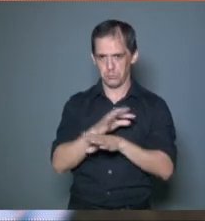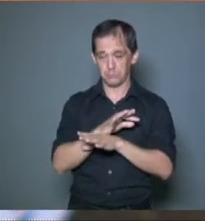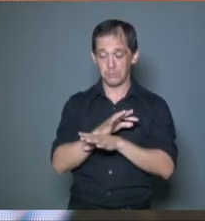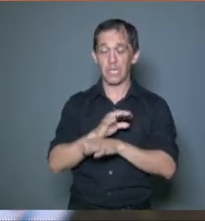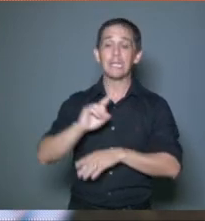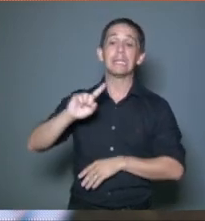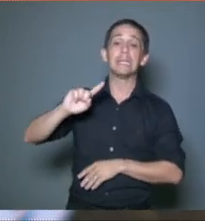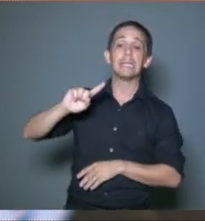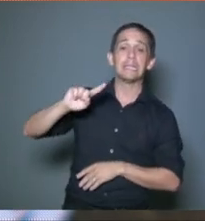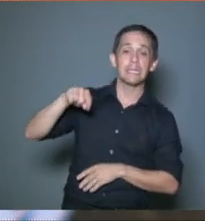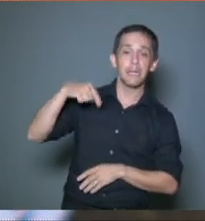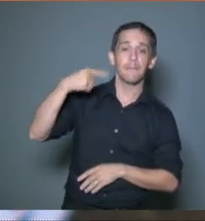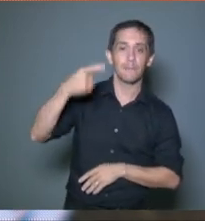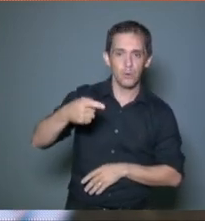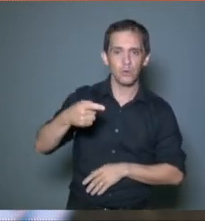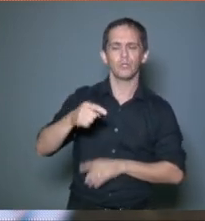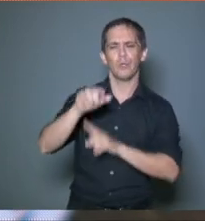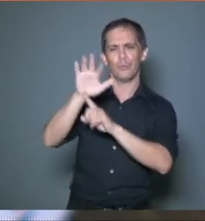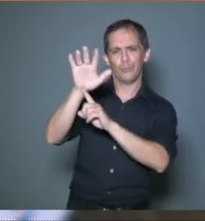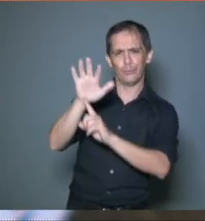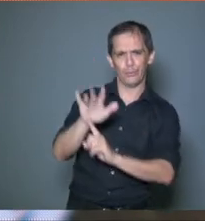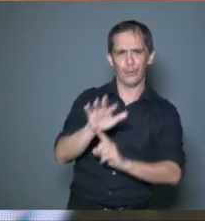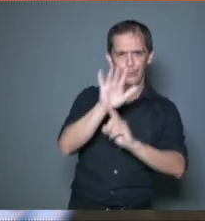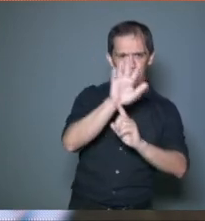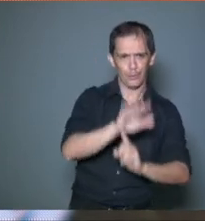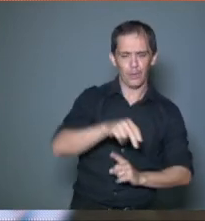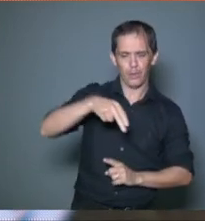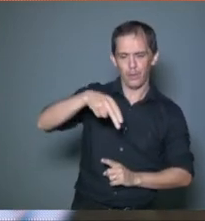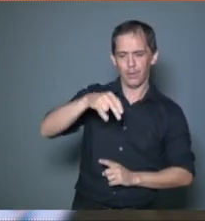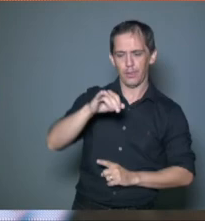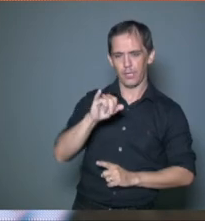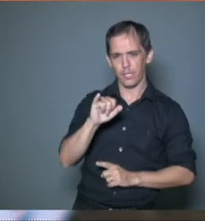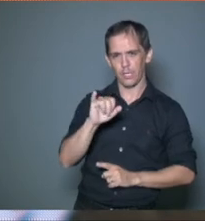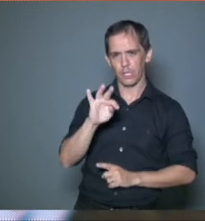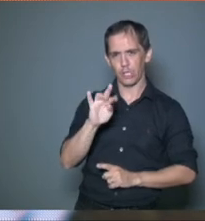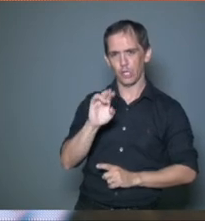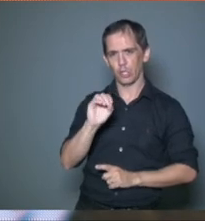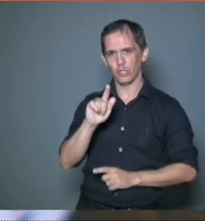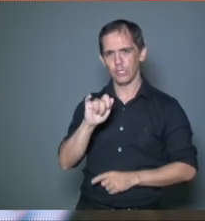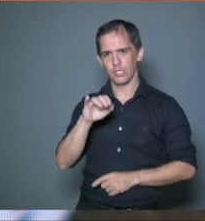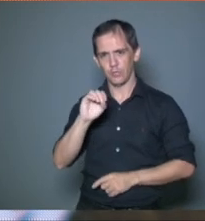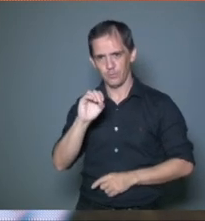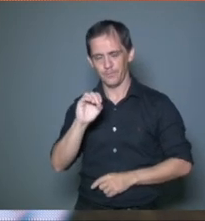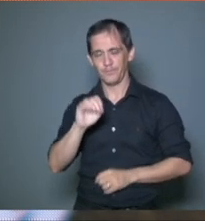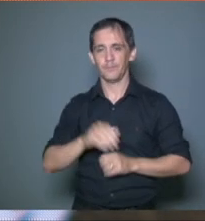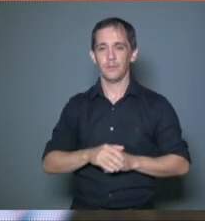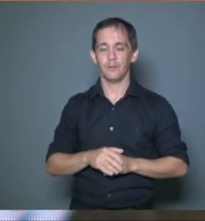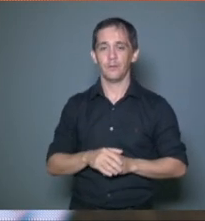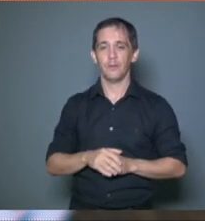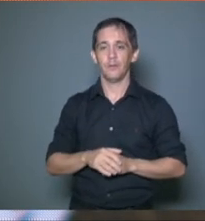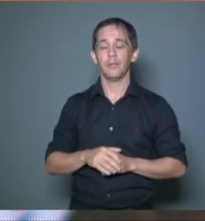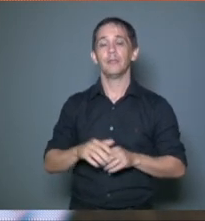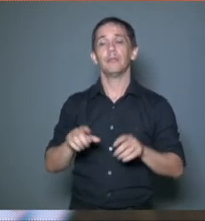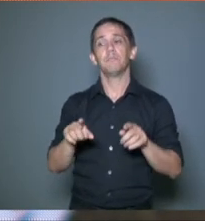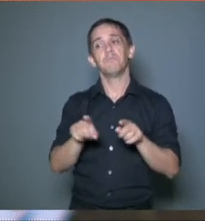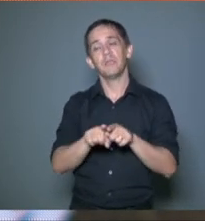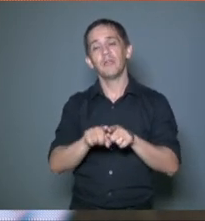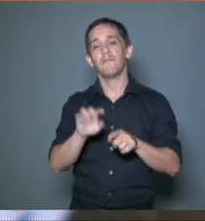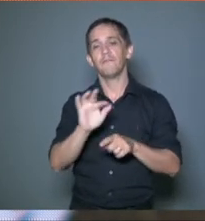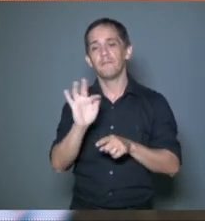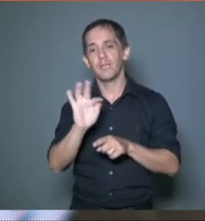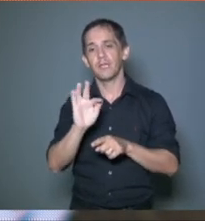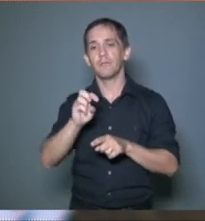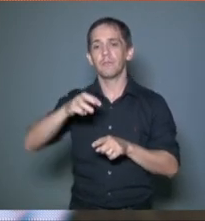apply it after we plant cotton. In the case of corn, we plant corn in February and we